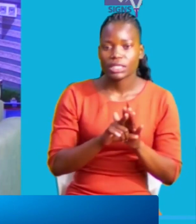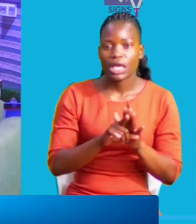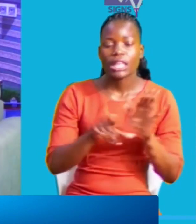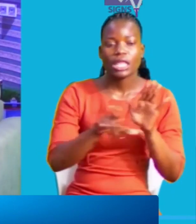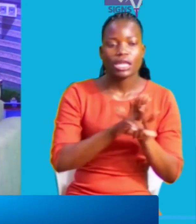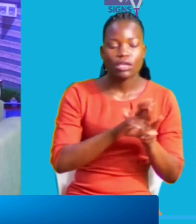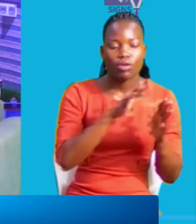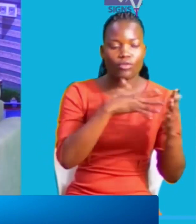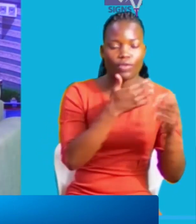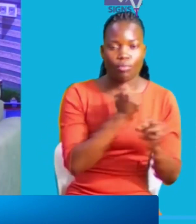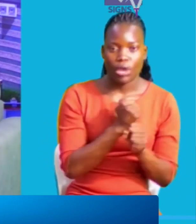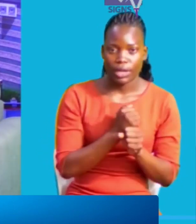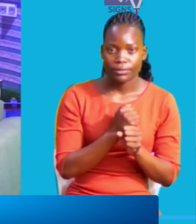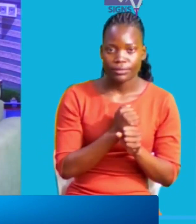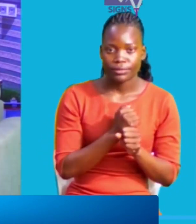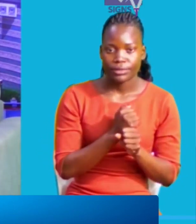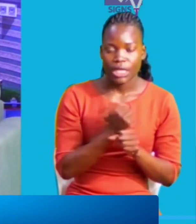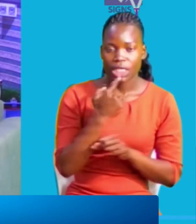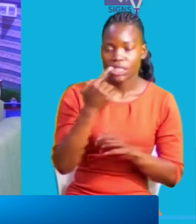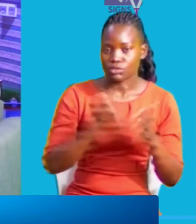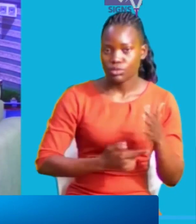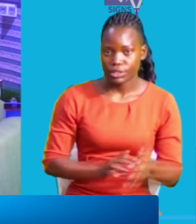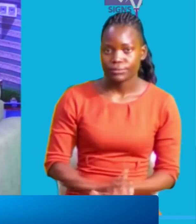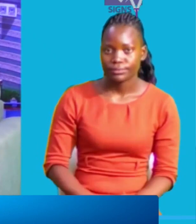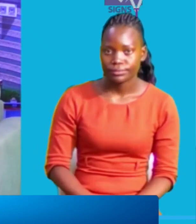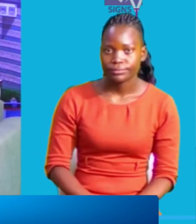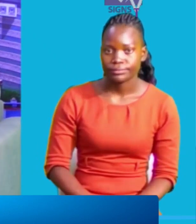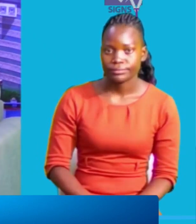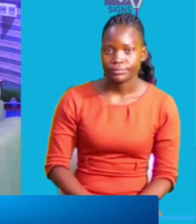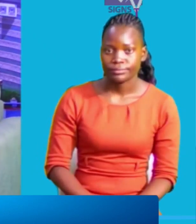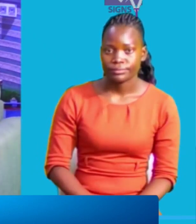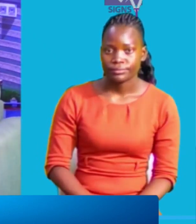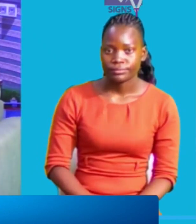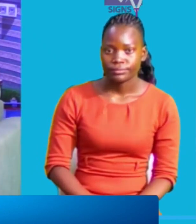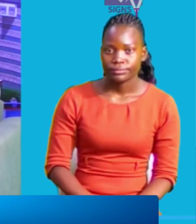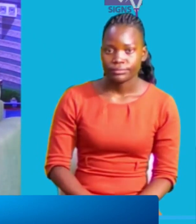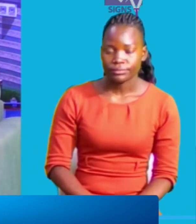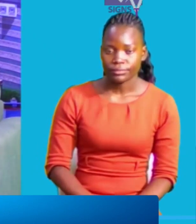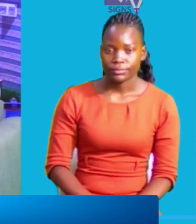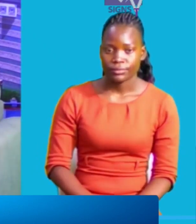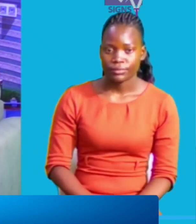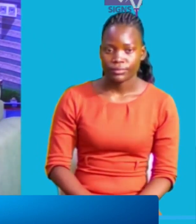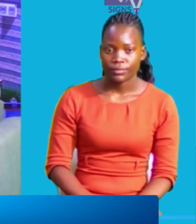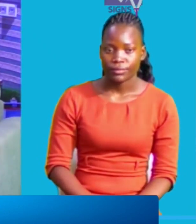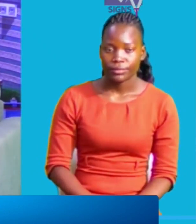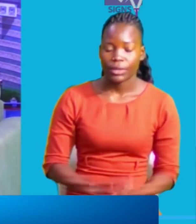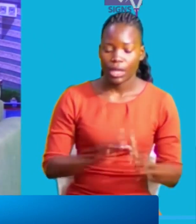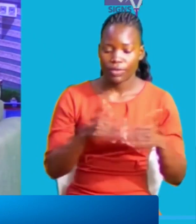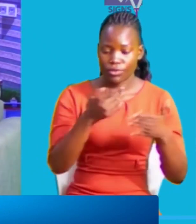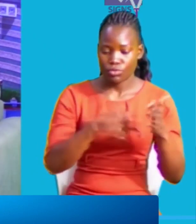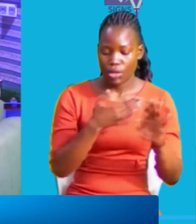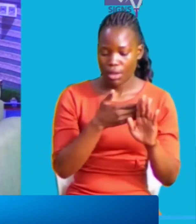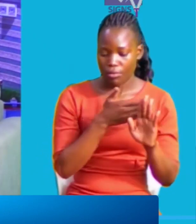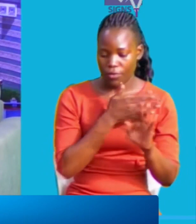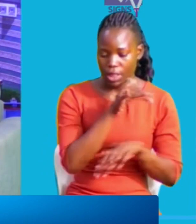legal framework. What does it say? What does it say? I've just given you previous to